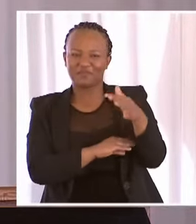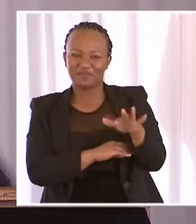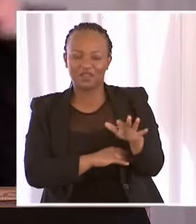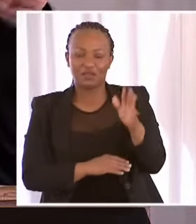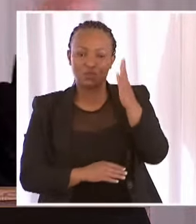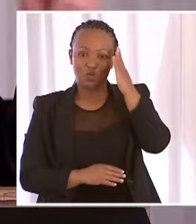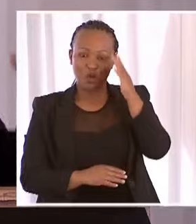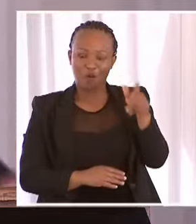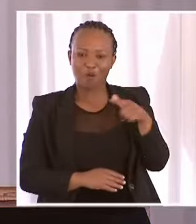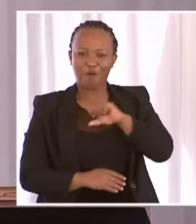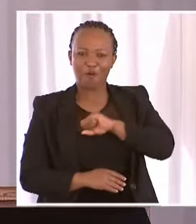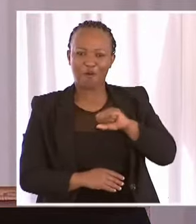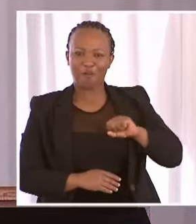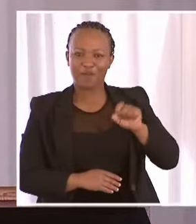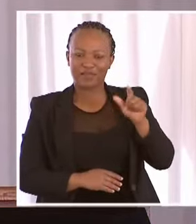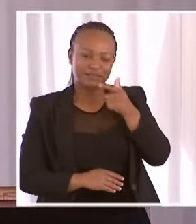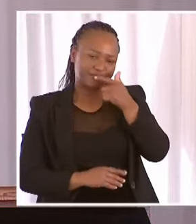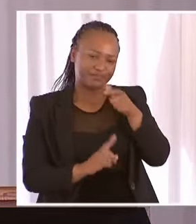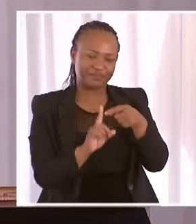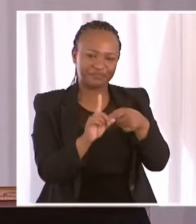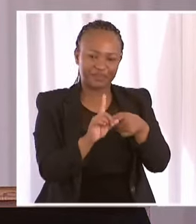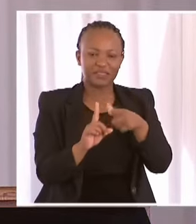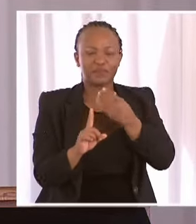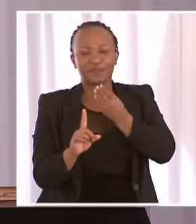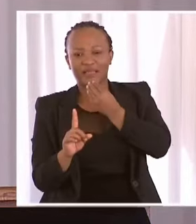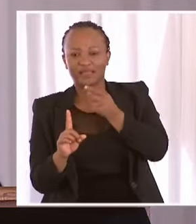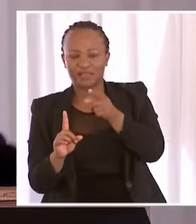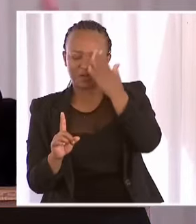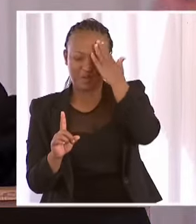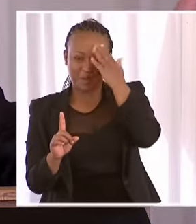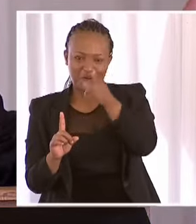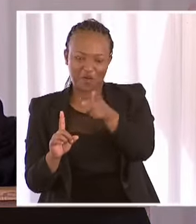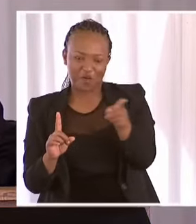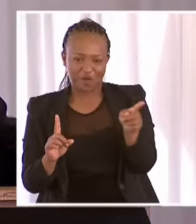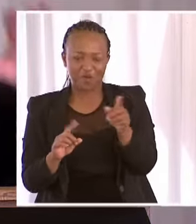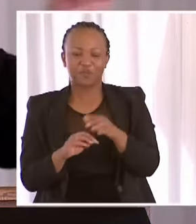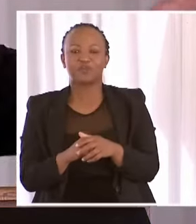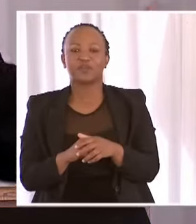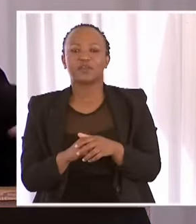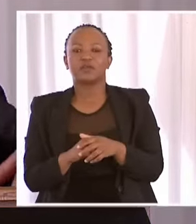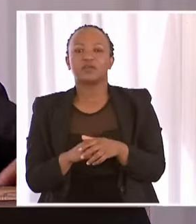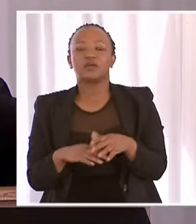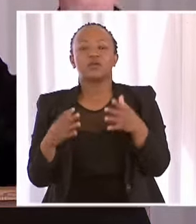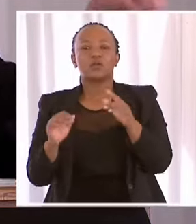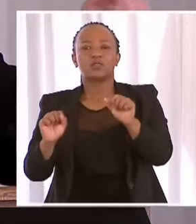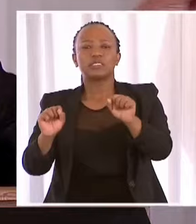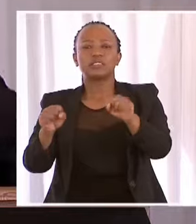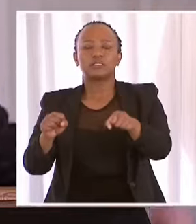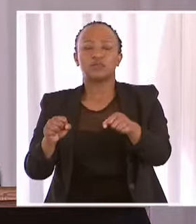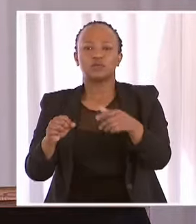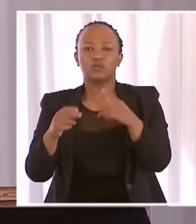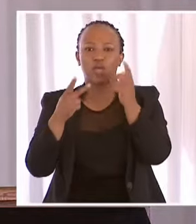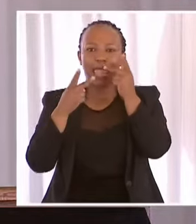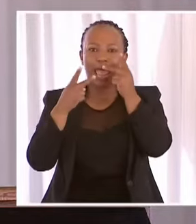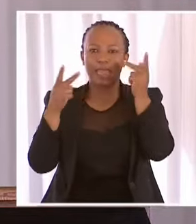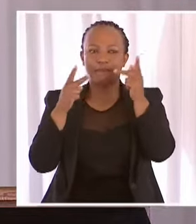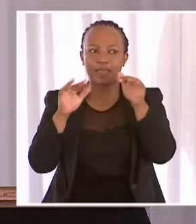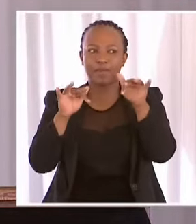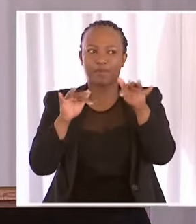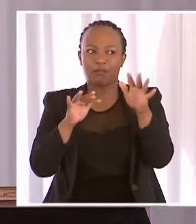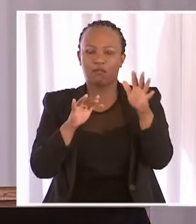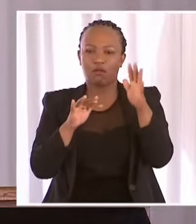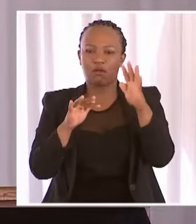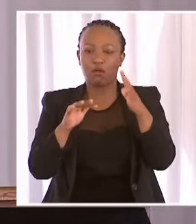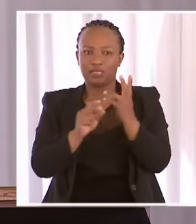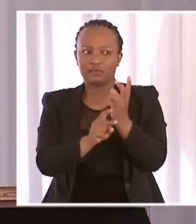Halima, you know, Comrade Mzwai had to get it in the neck. Because, of course, when you're dealing with enemy agents, you